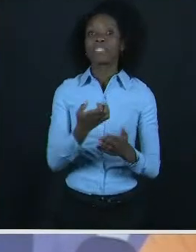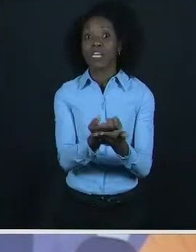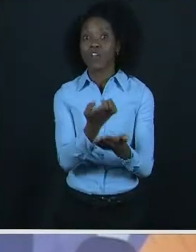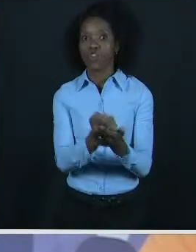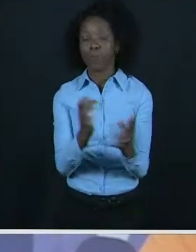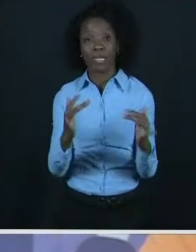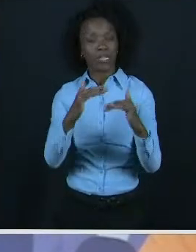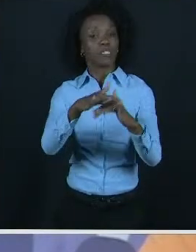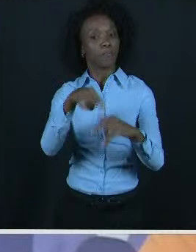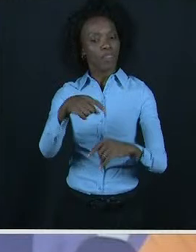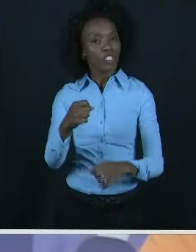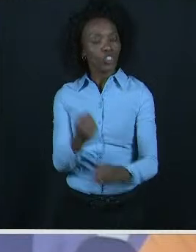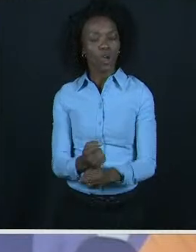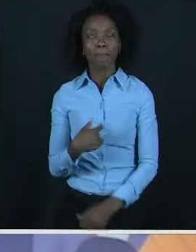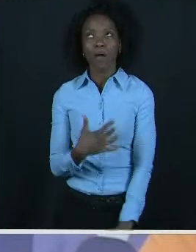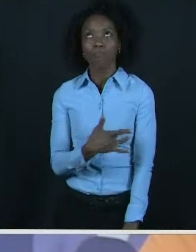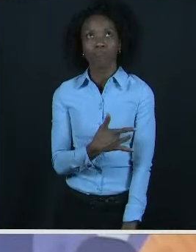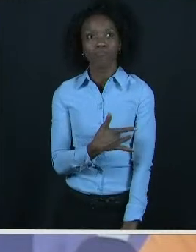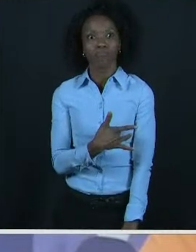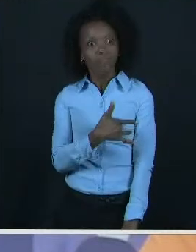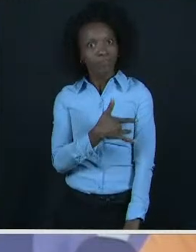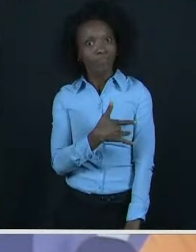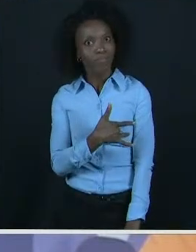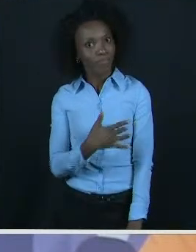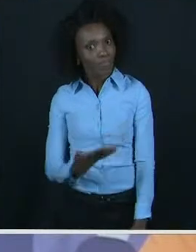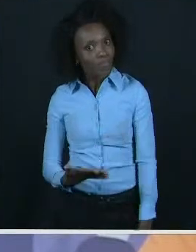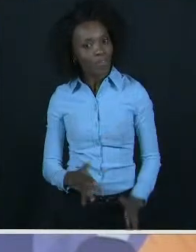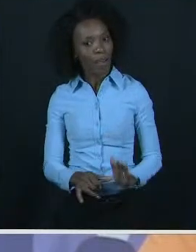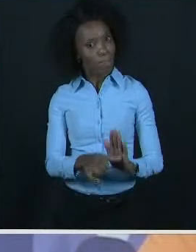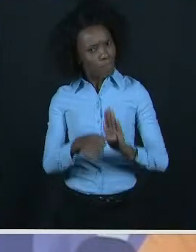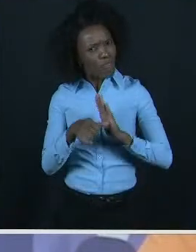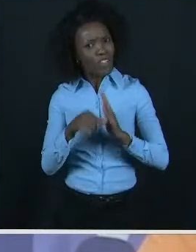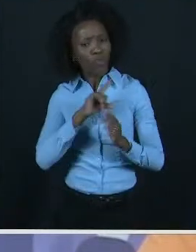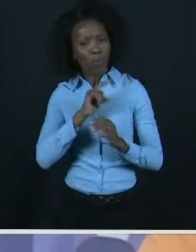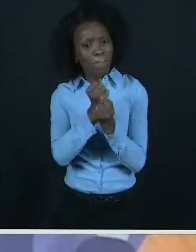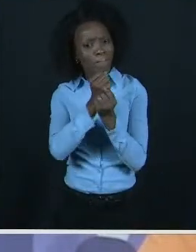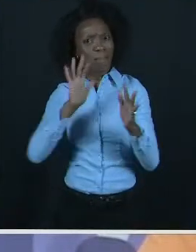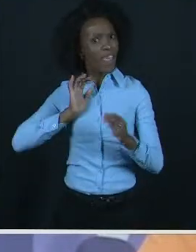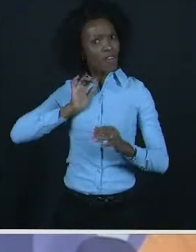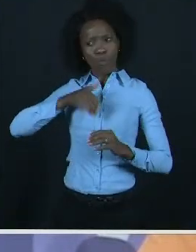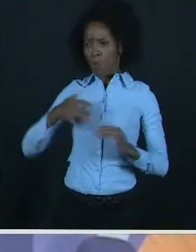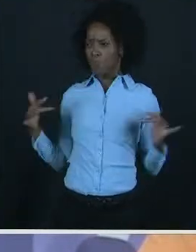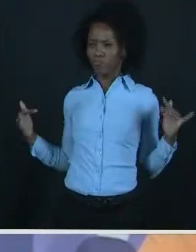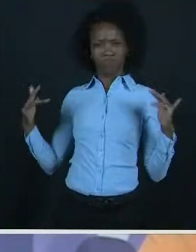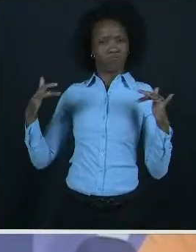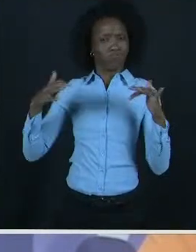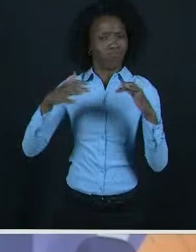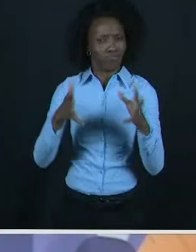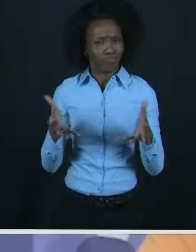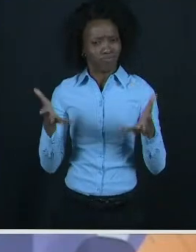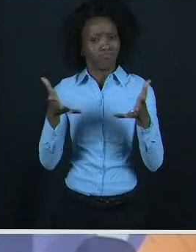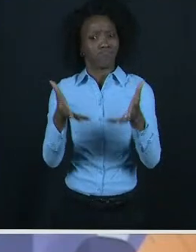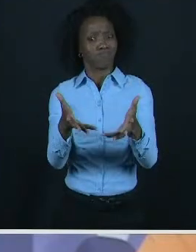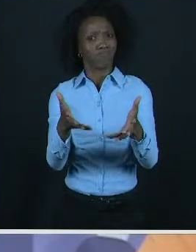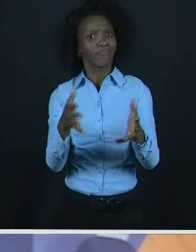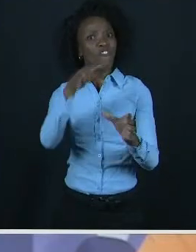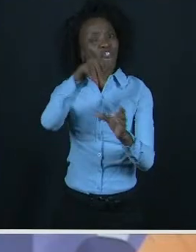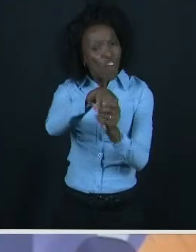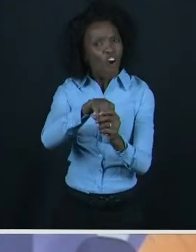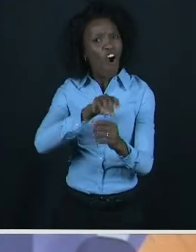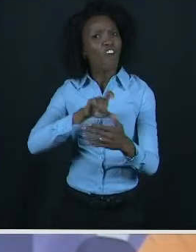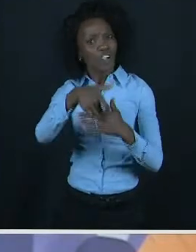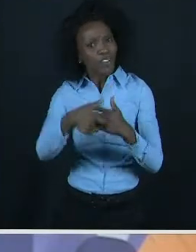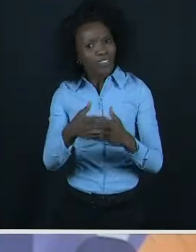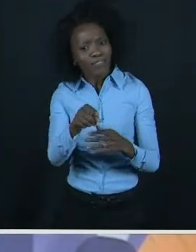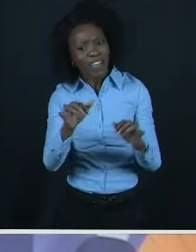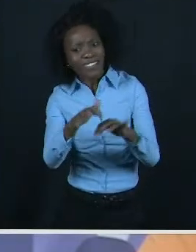been hugely impressed by the many women who are part of this assembly, who are themselves